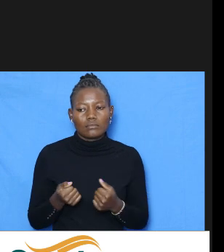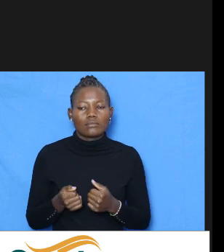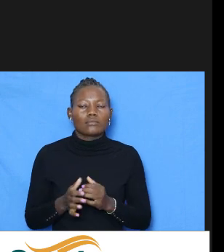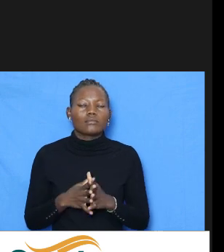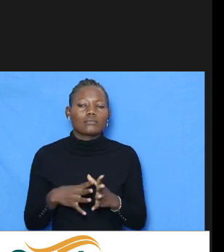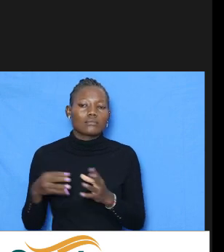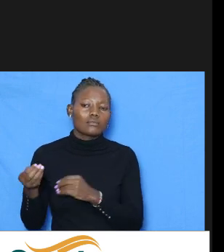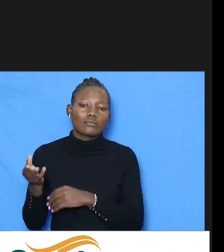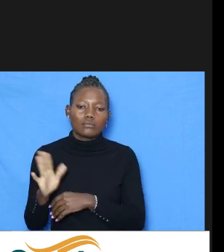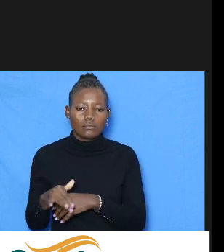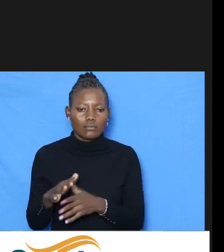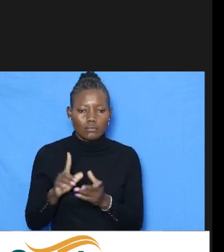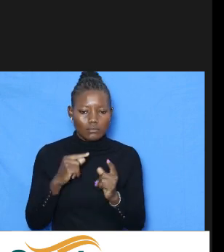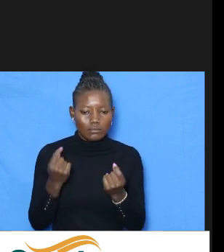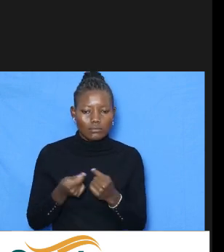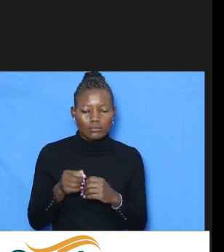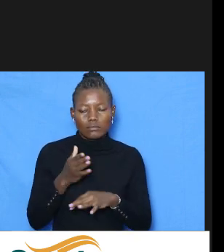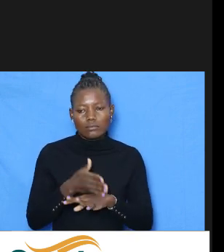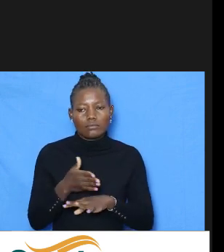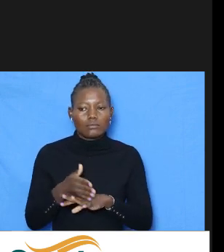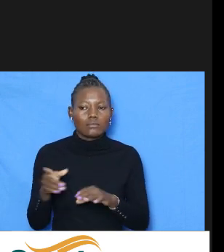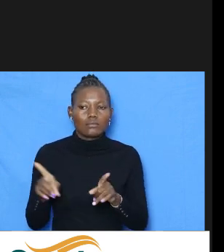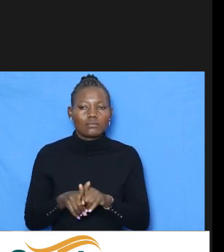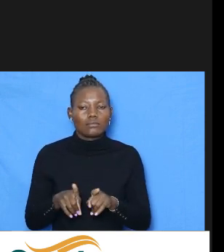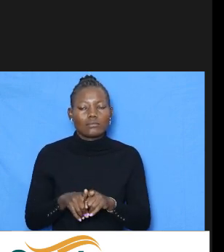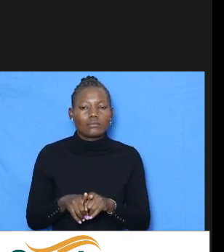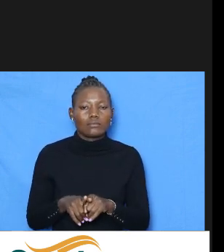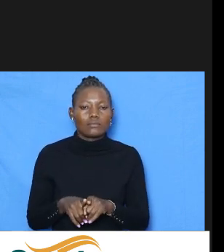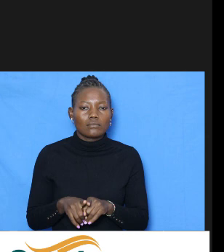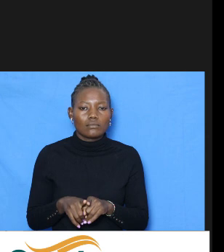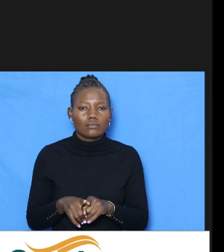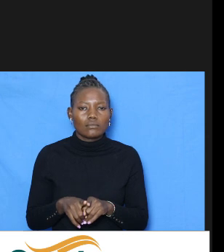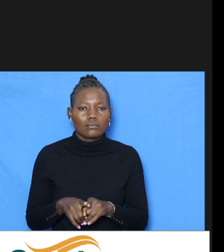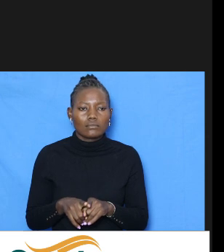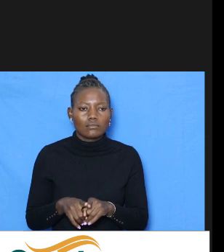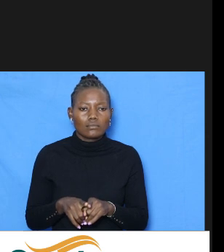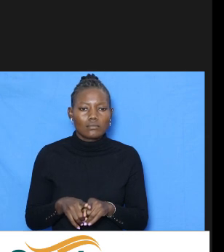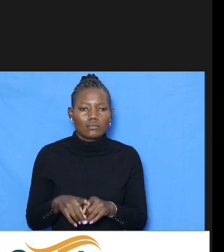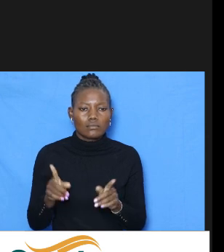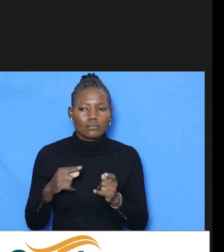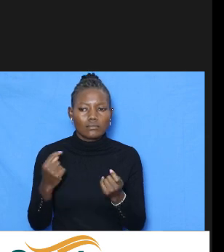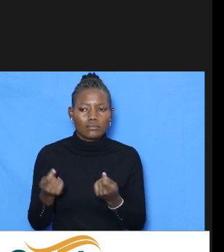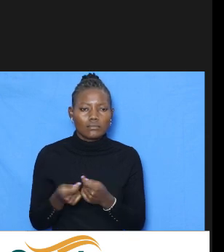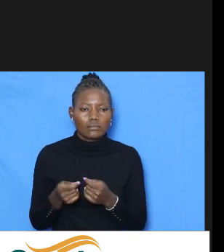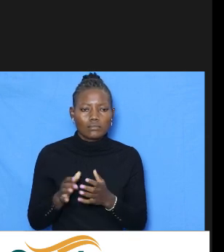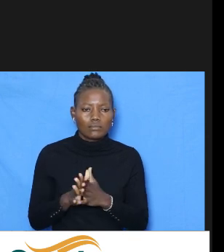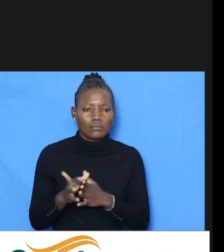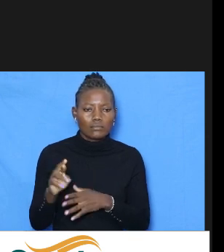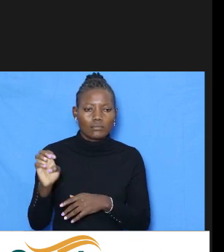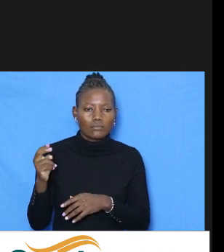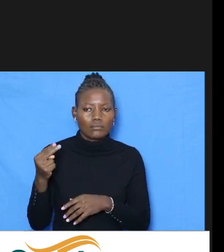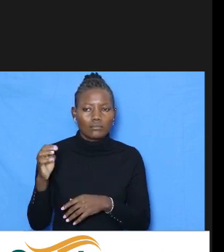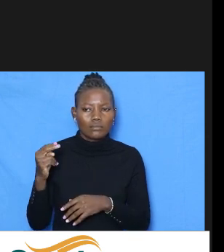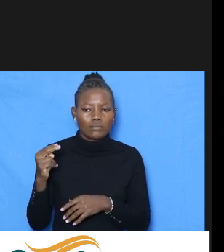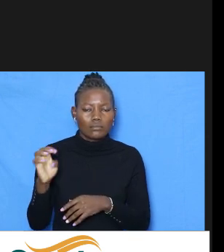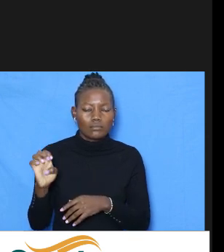back to type of injury and also hand in hand with the type of rehabilitation that the athlete